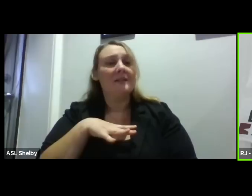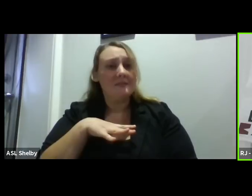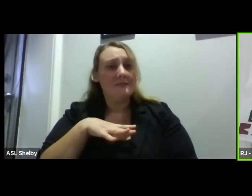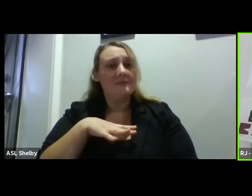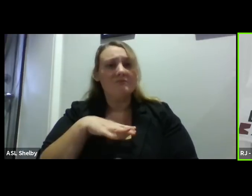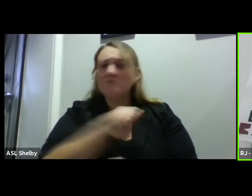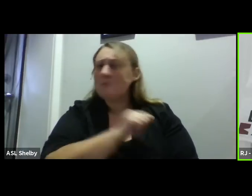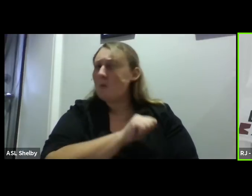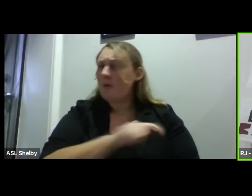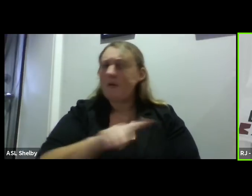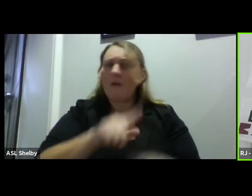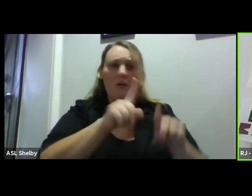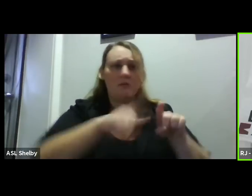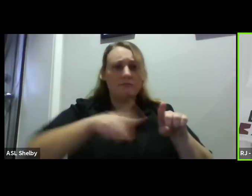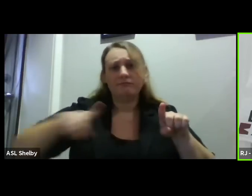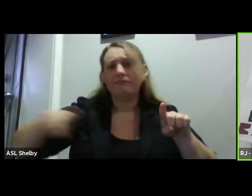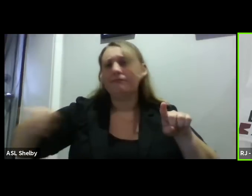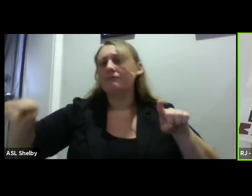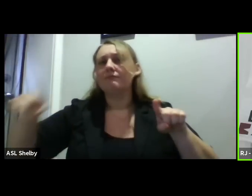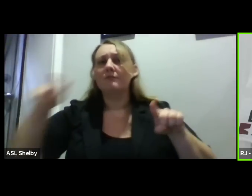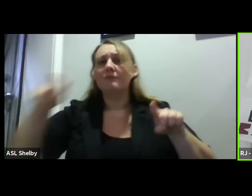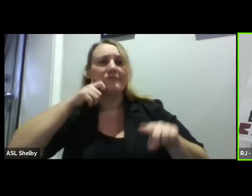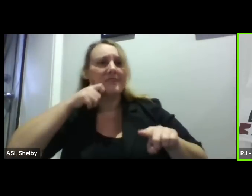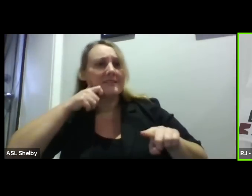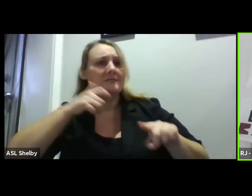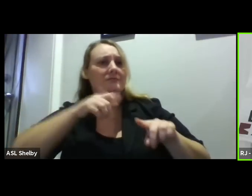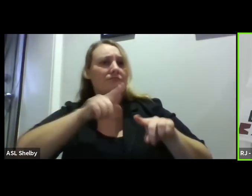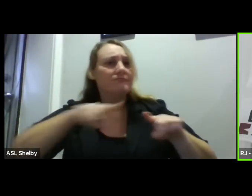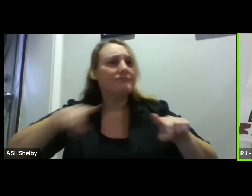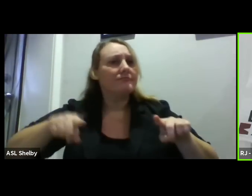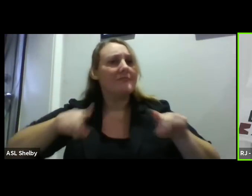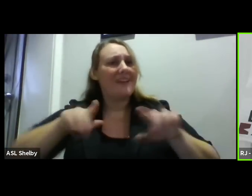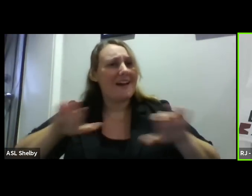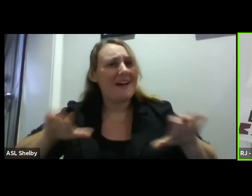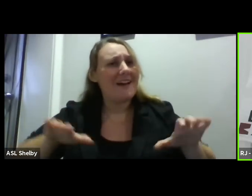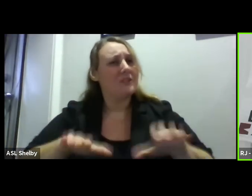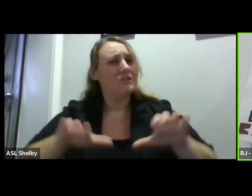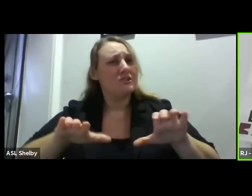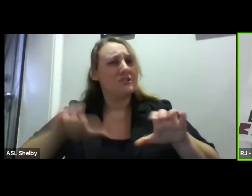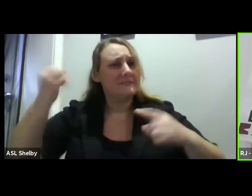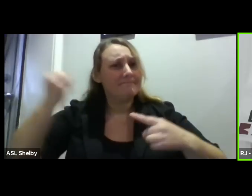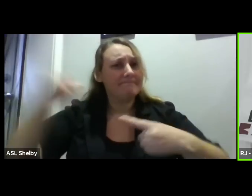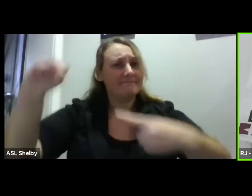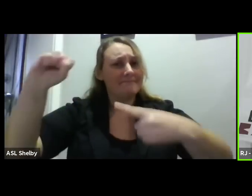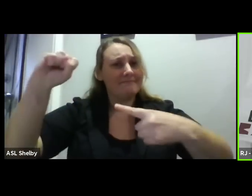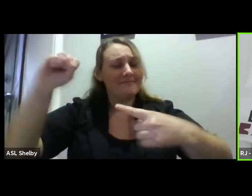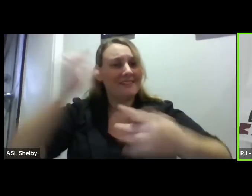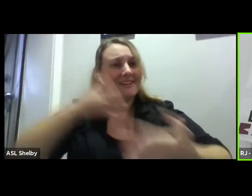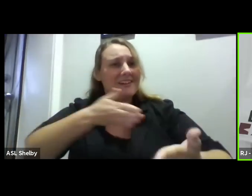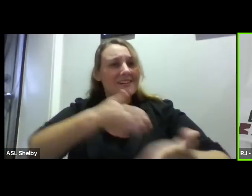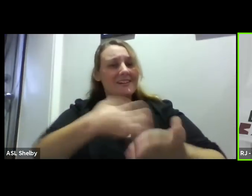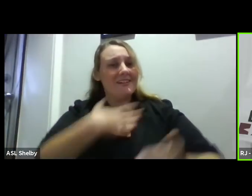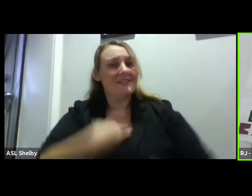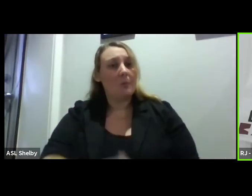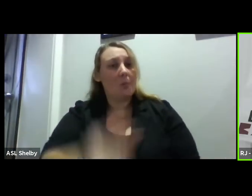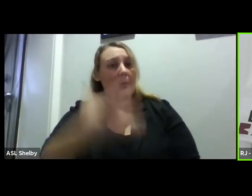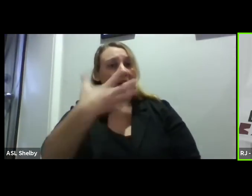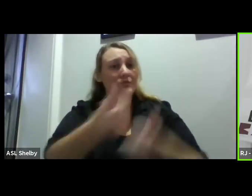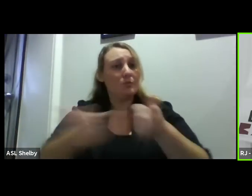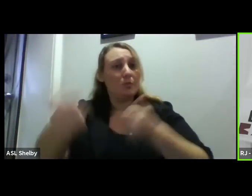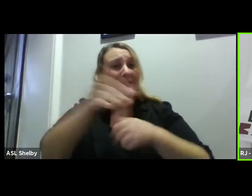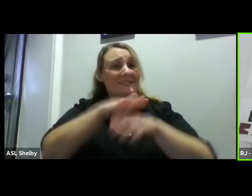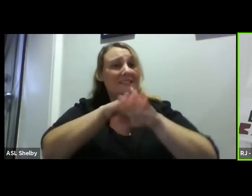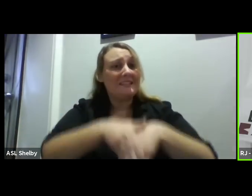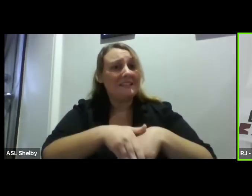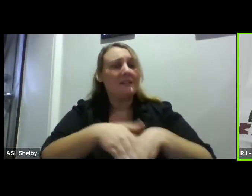races take action against white supremacy and state violence. And those of you in the